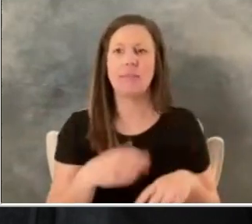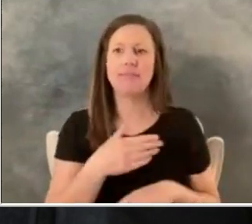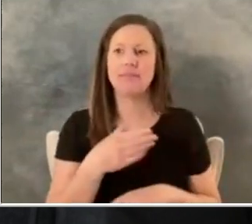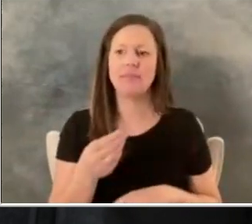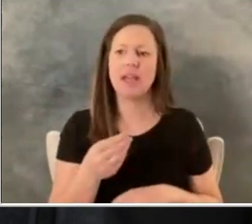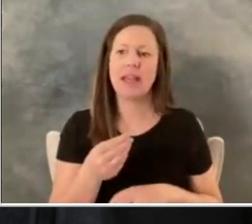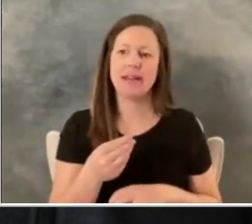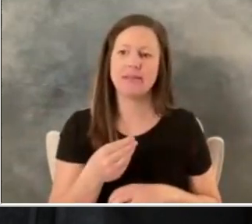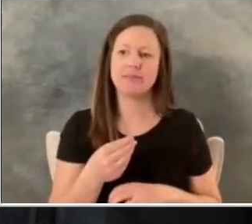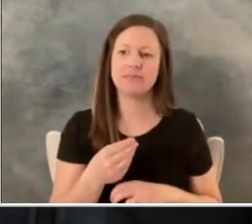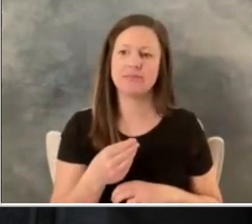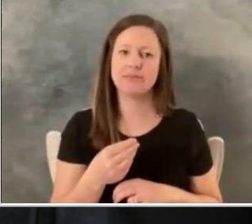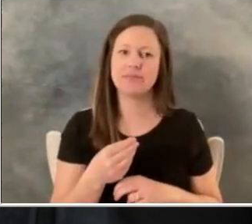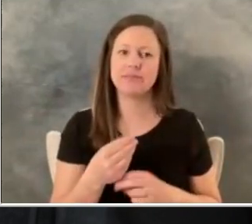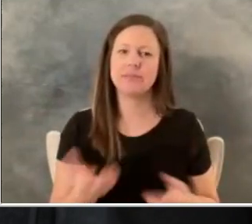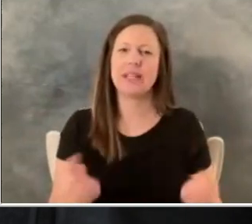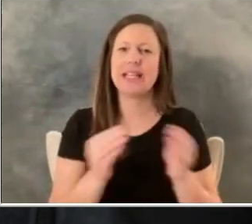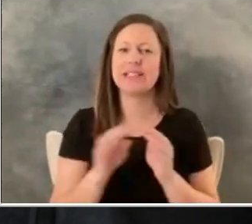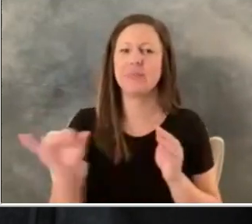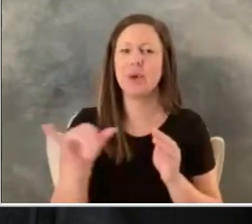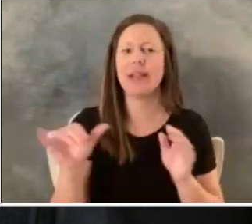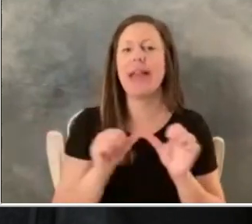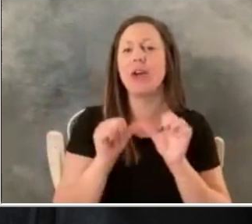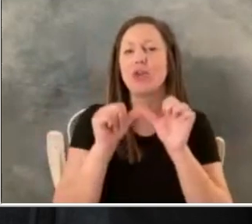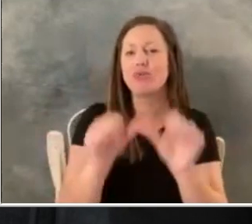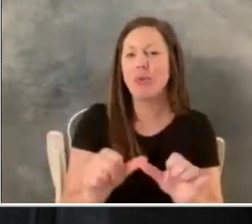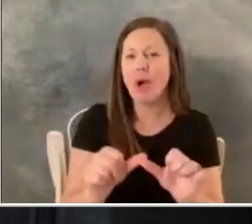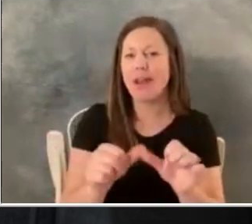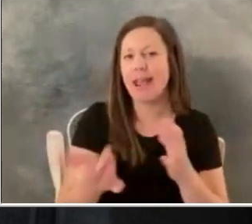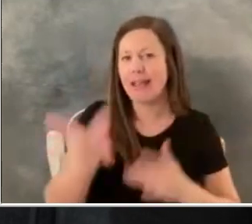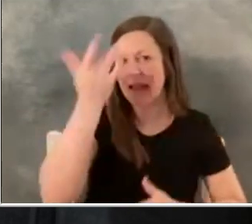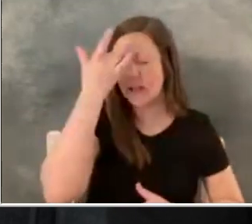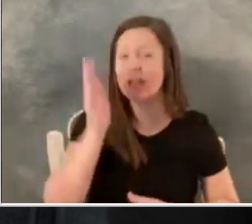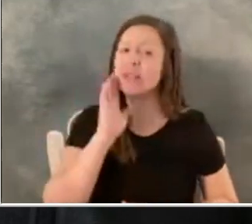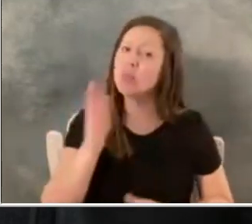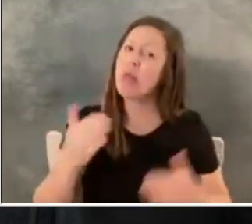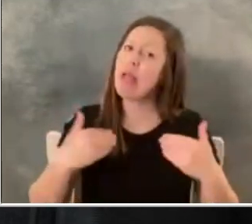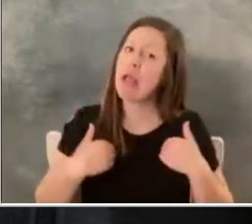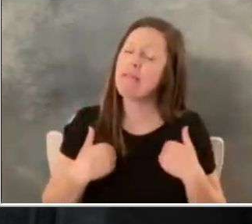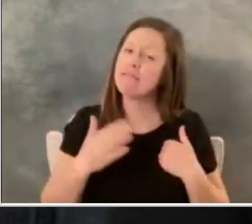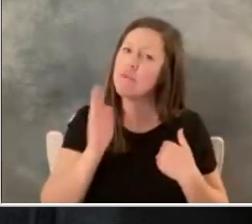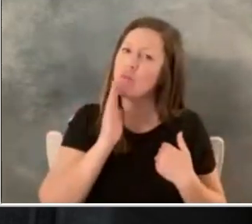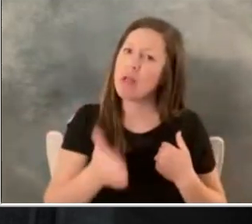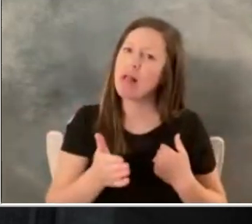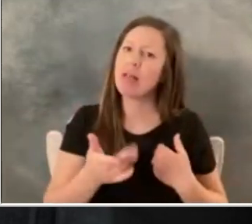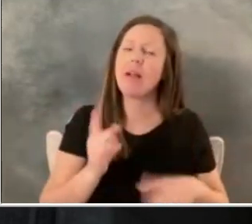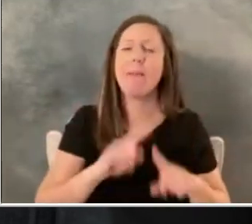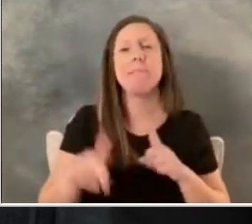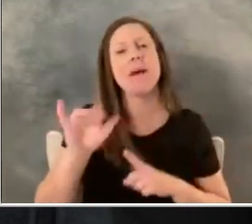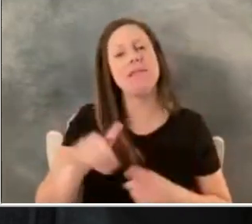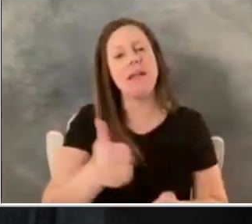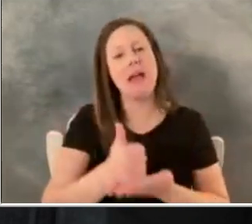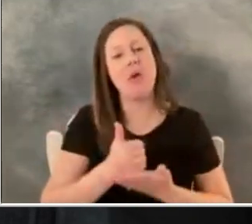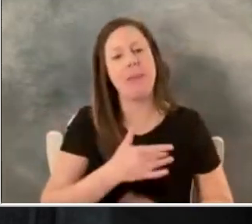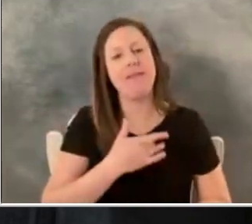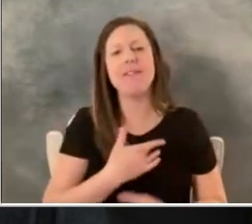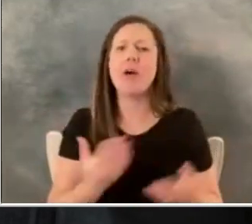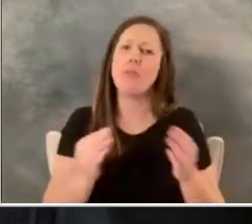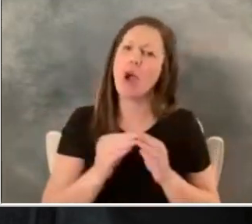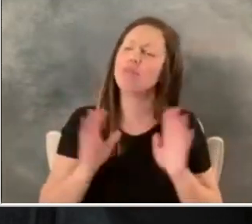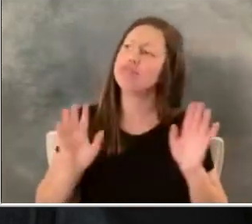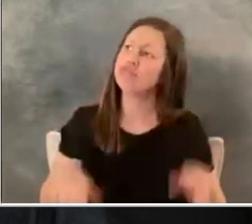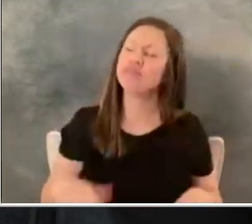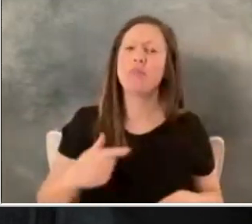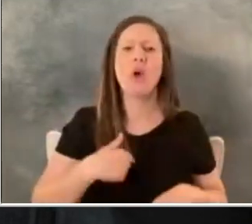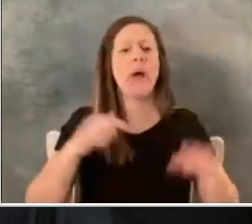a chronic illness that is gonna be there. So that gives me more like I can do it, seeing my